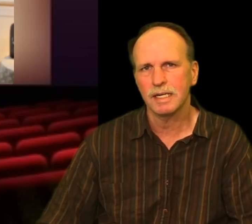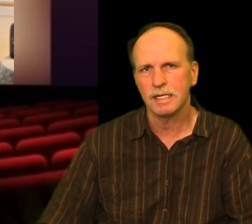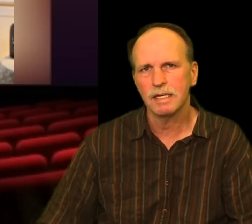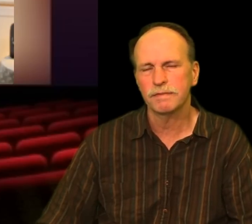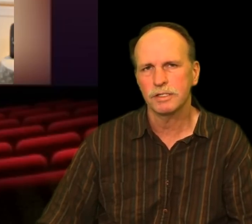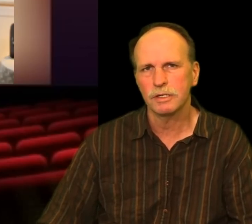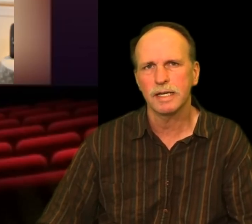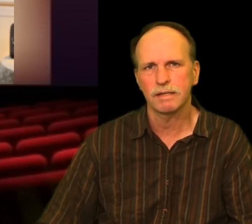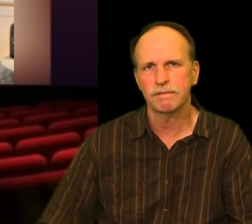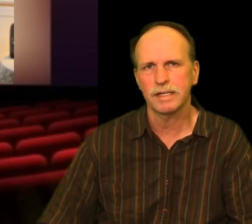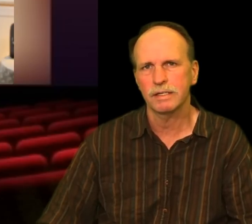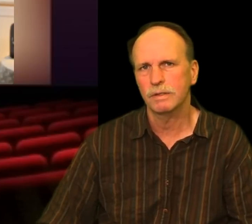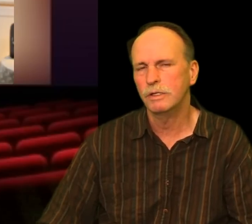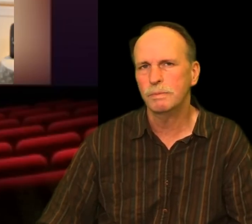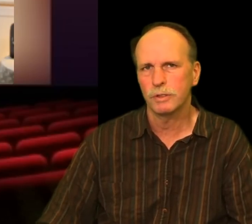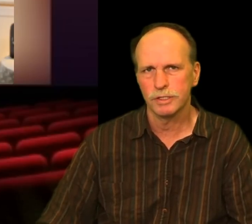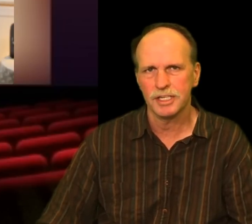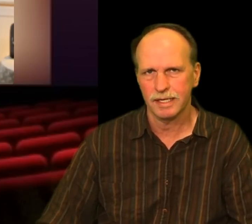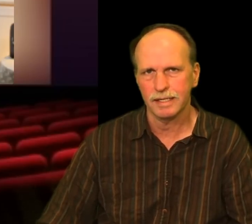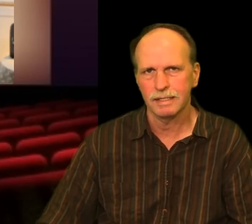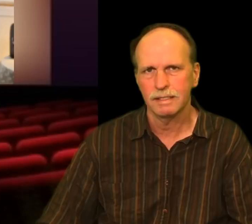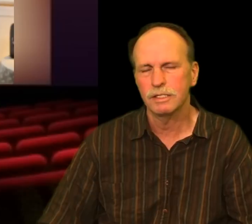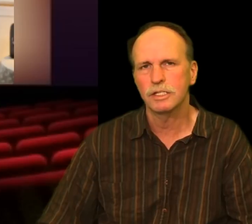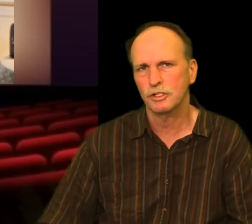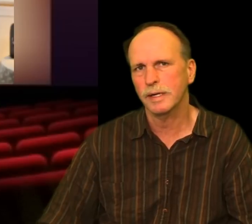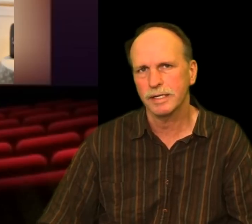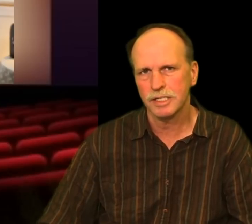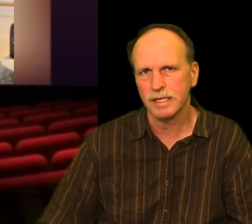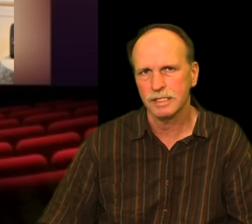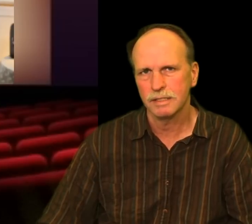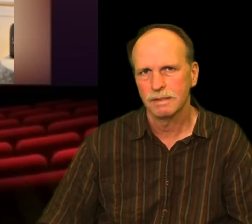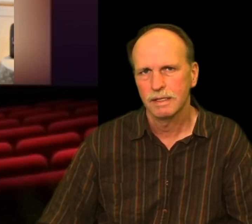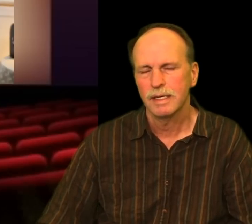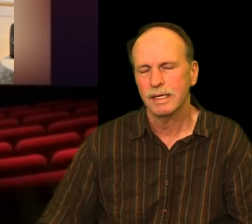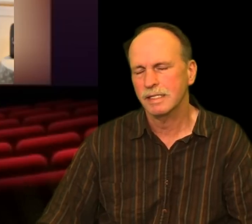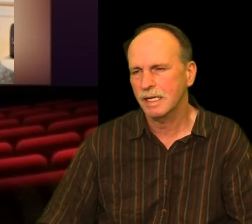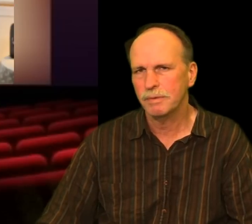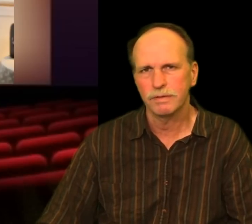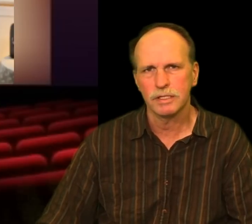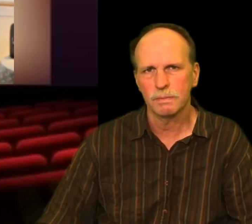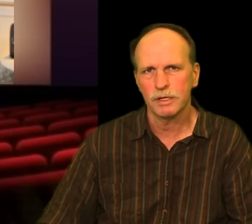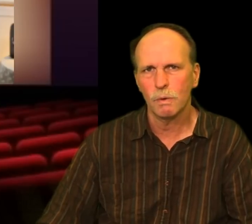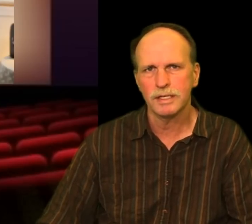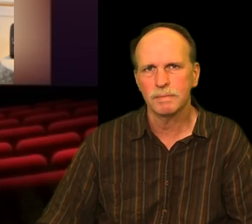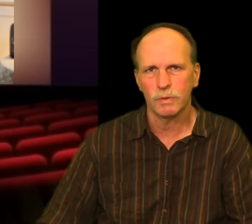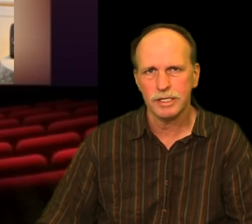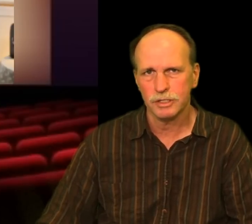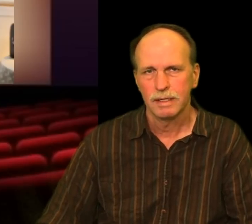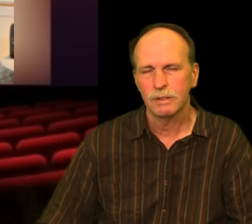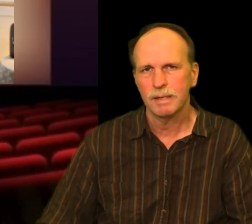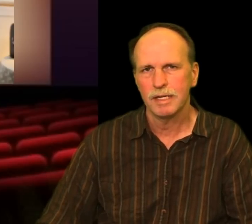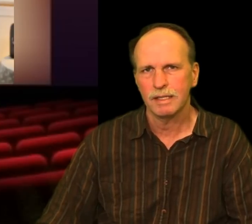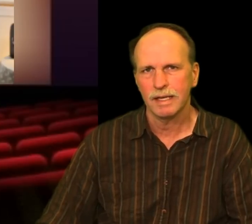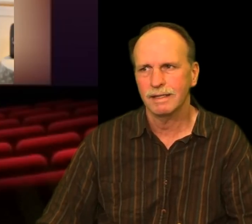understand it enough to try and find loopholes in it to discredit science. An example of this would be Quantum